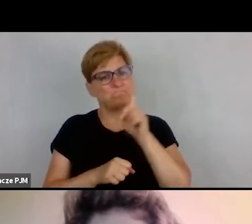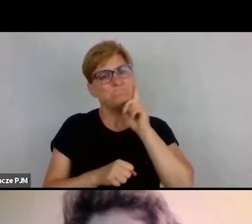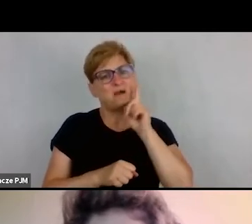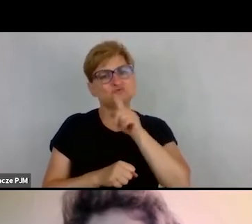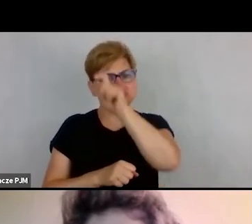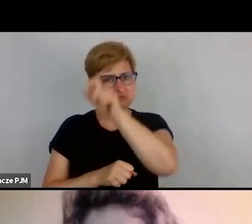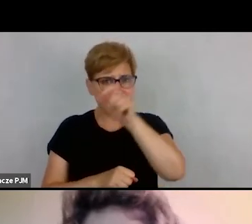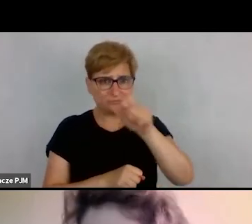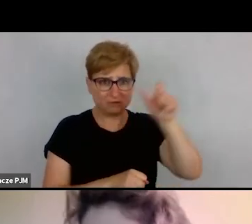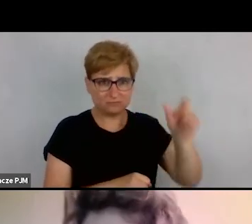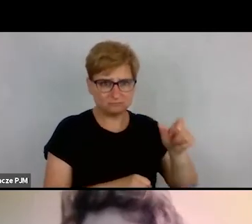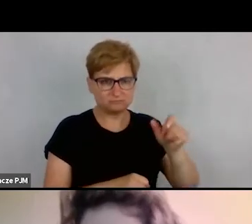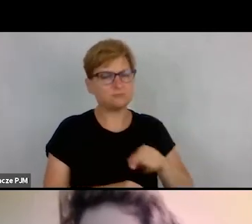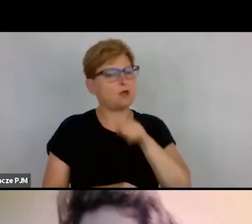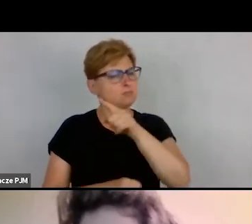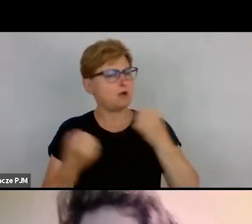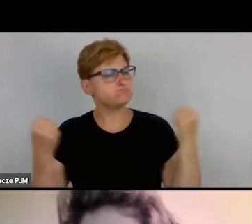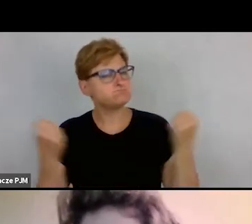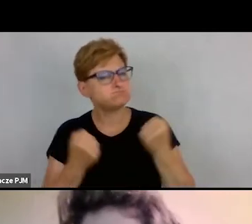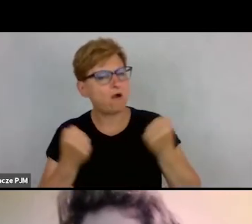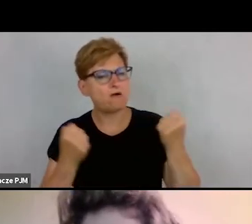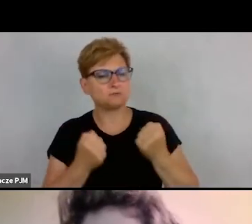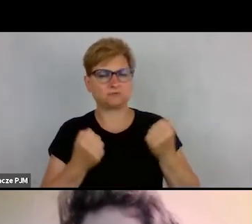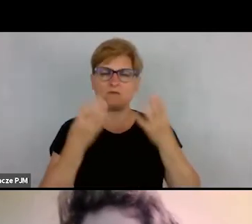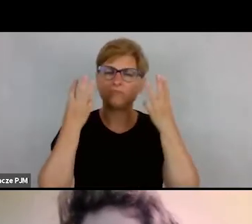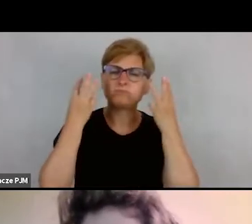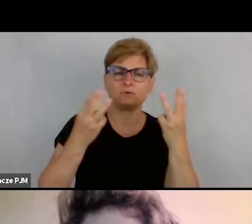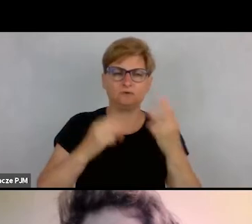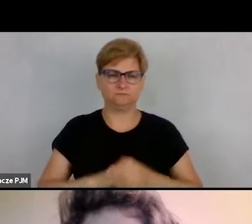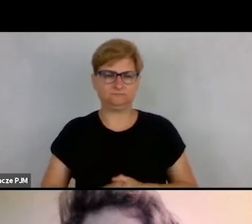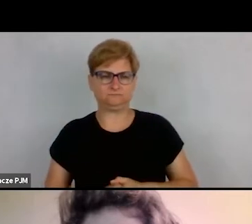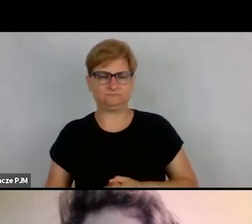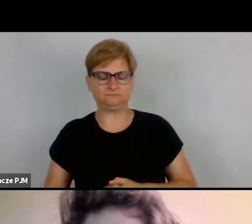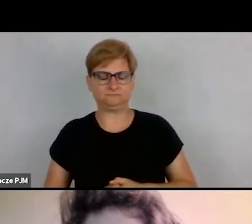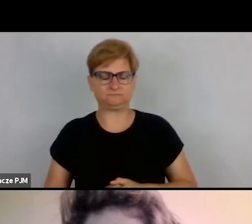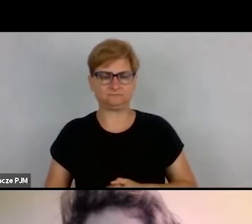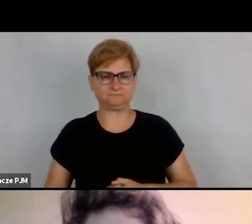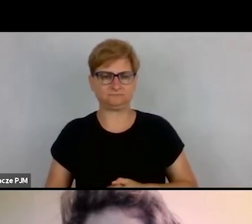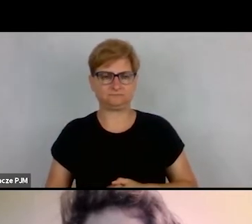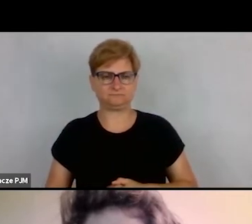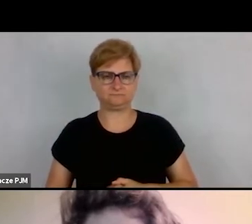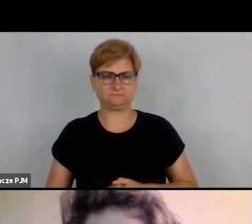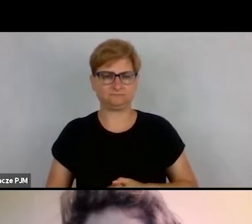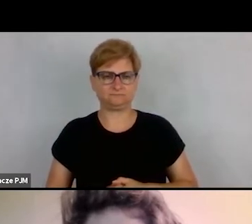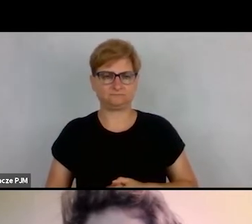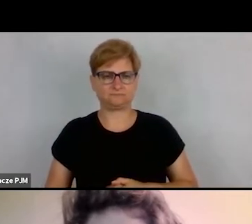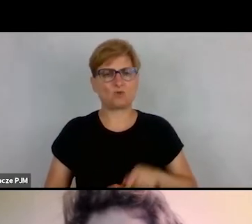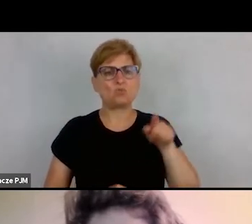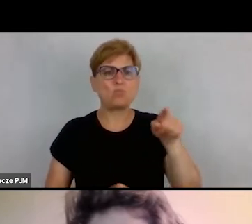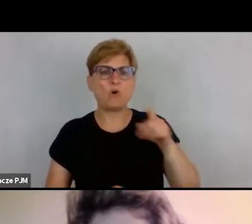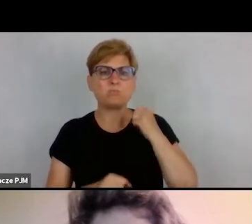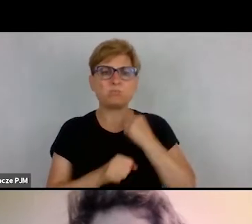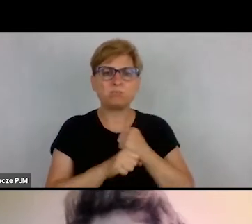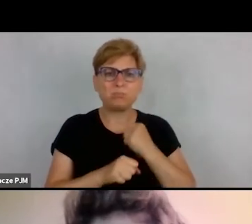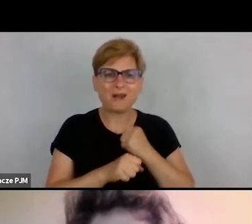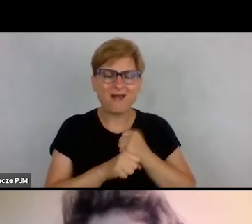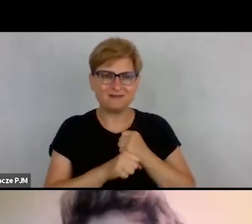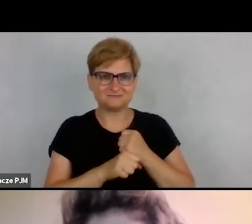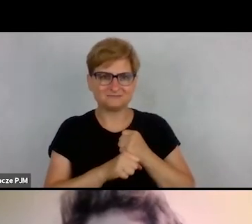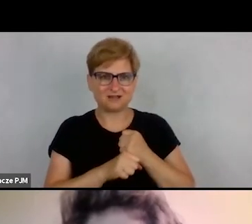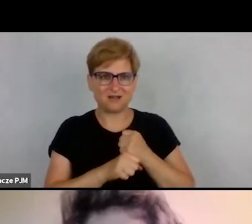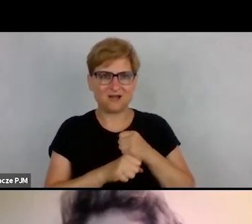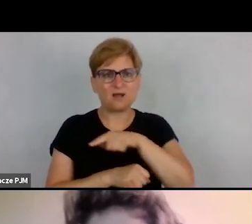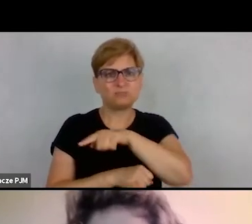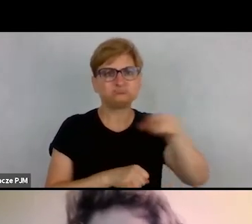in the schools of San Francisco, working with adult perpetrators of violence in San Francisco, and then coming here to South